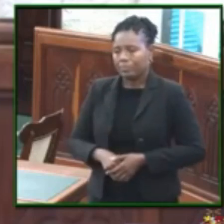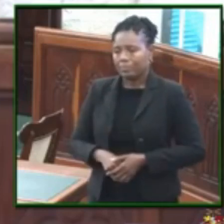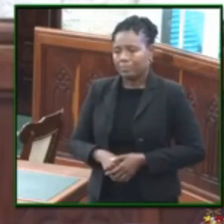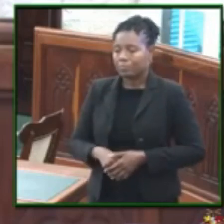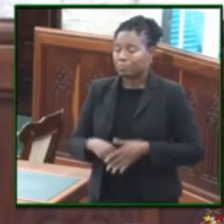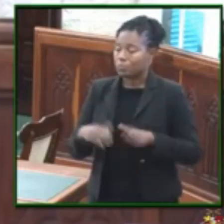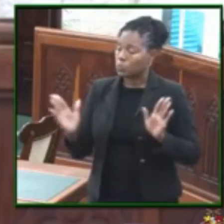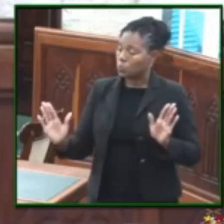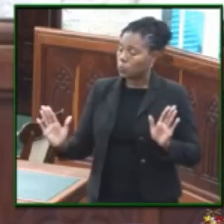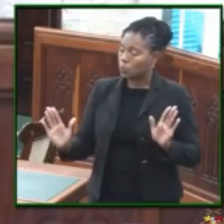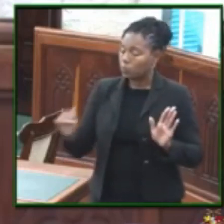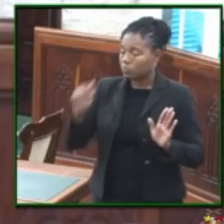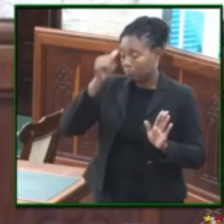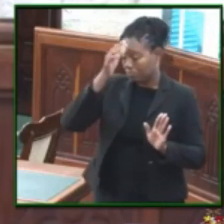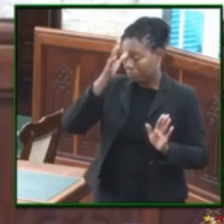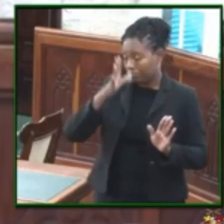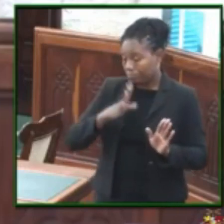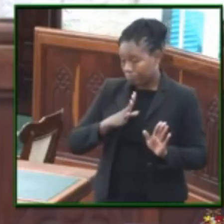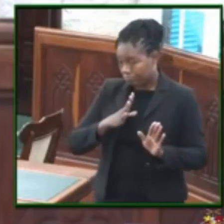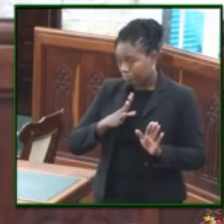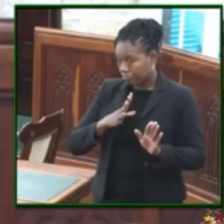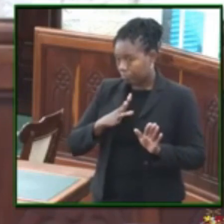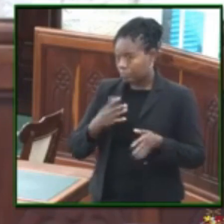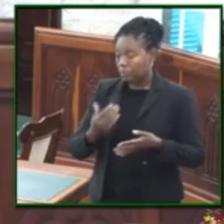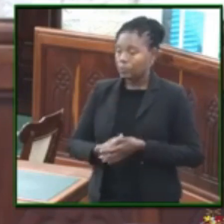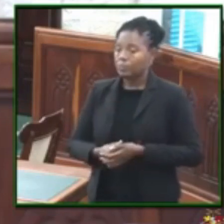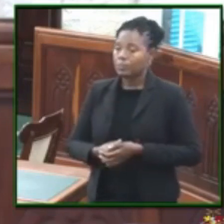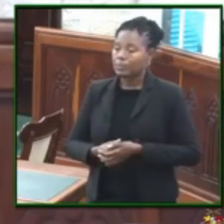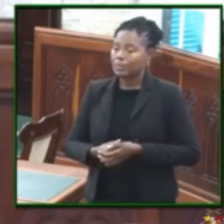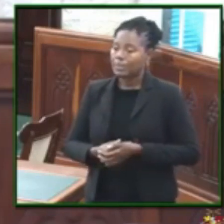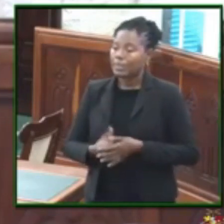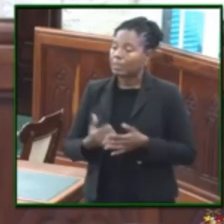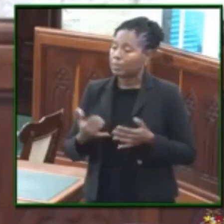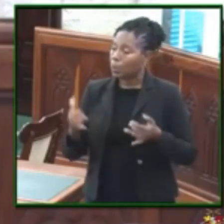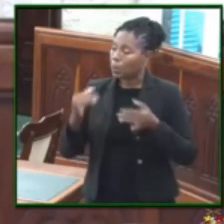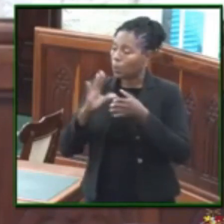So a gentleman, and I am going to